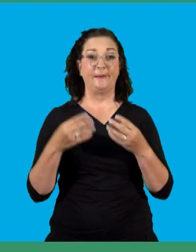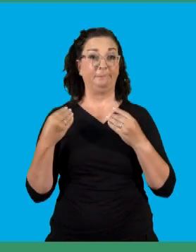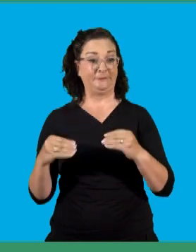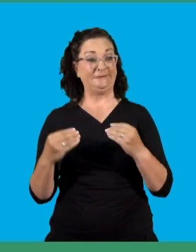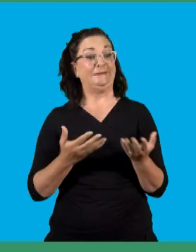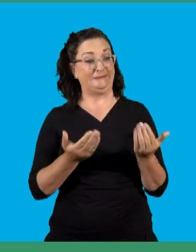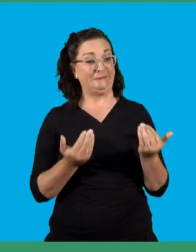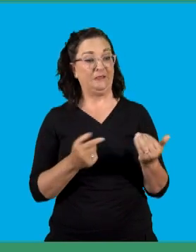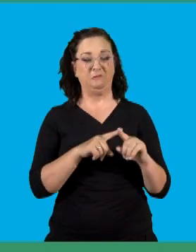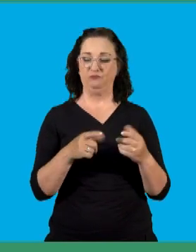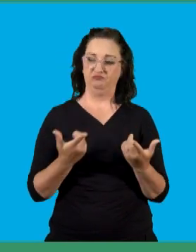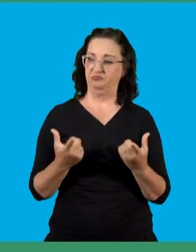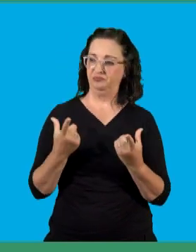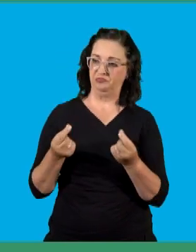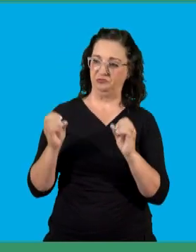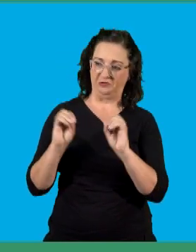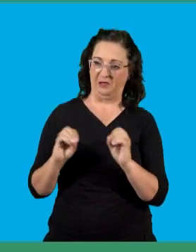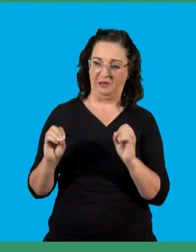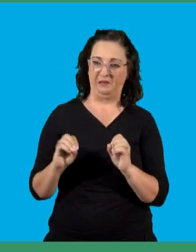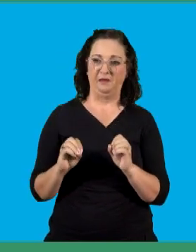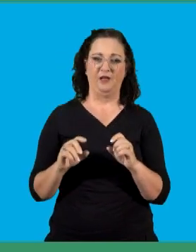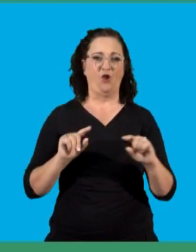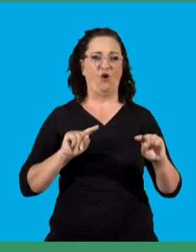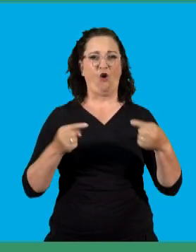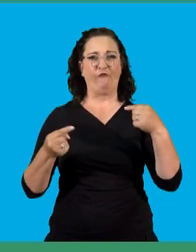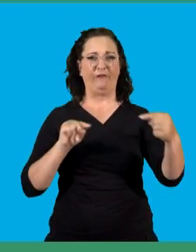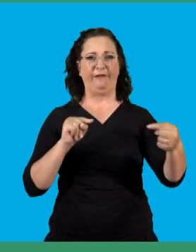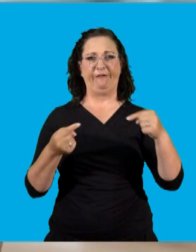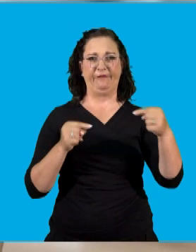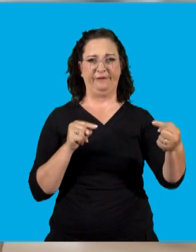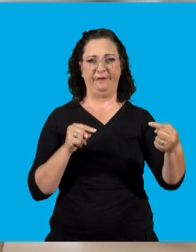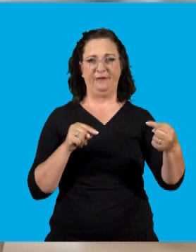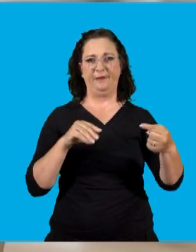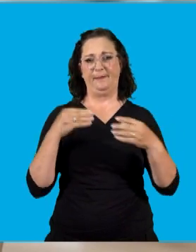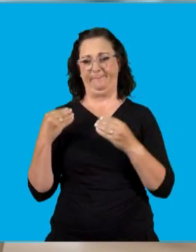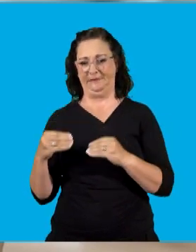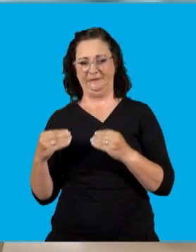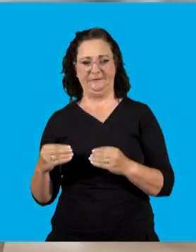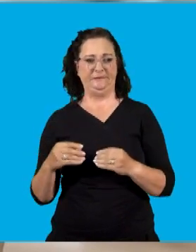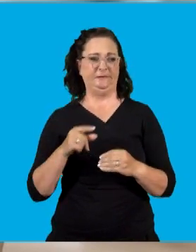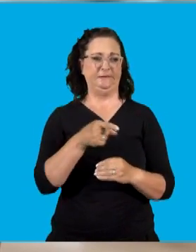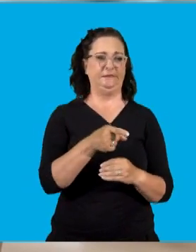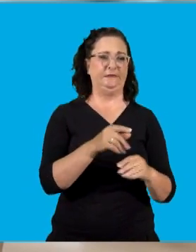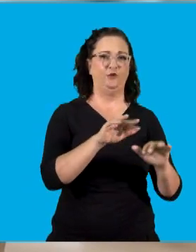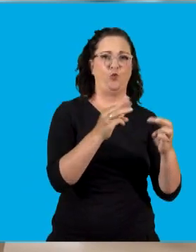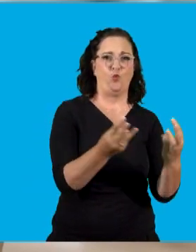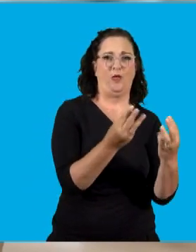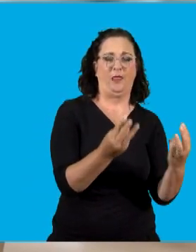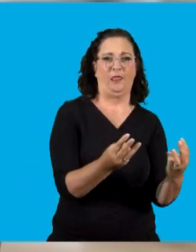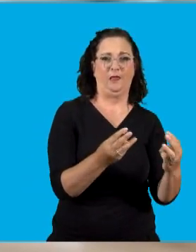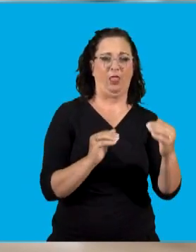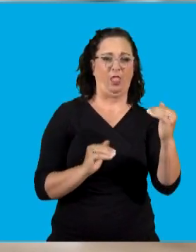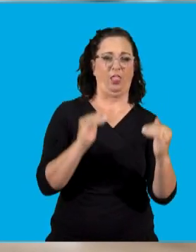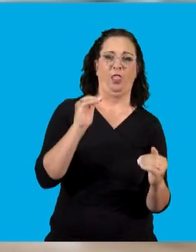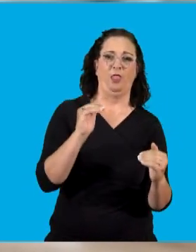the impact of unproductive workforce is that there's going to be conflict between employers and employees because obviously the